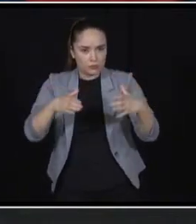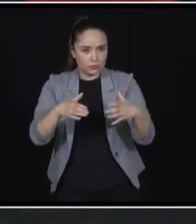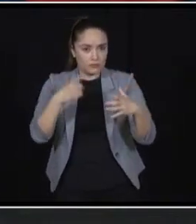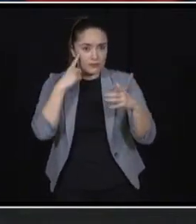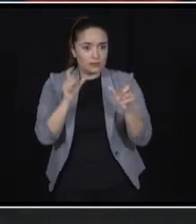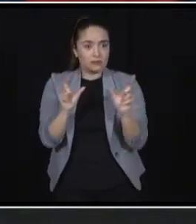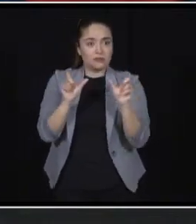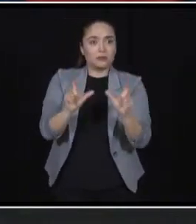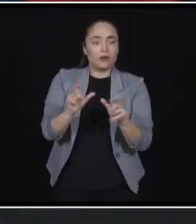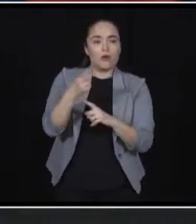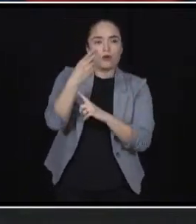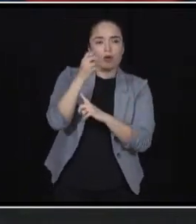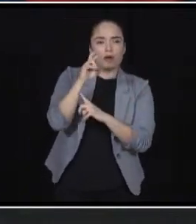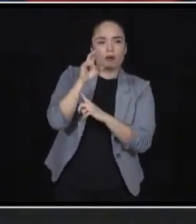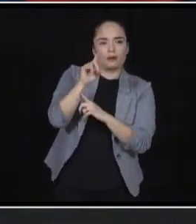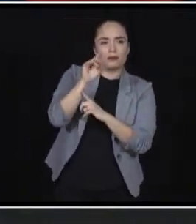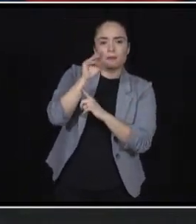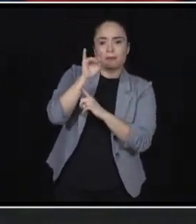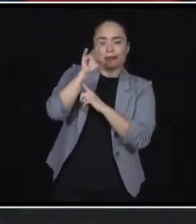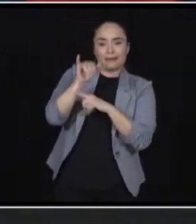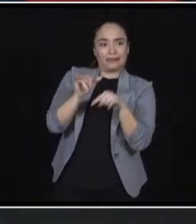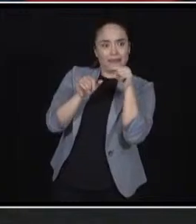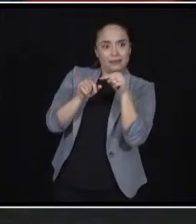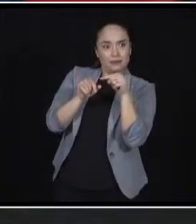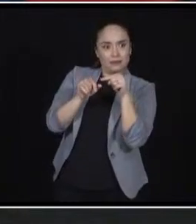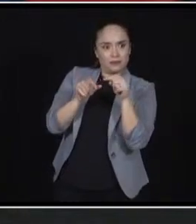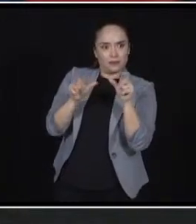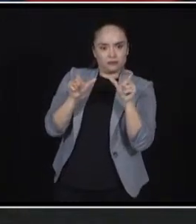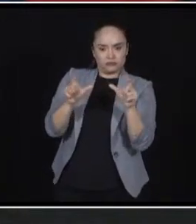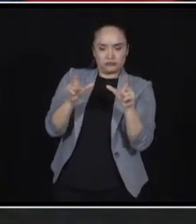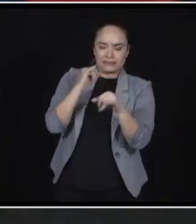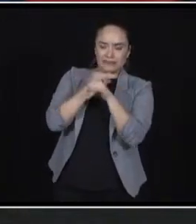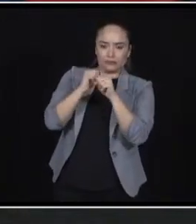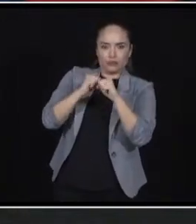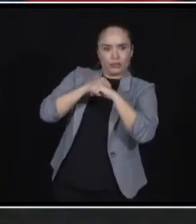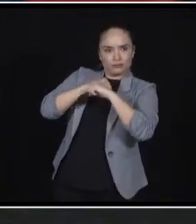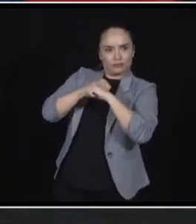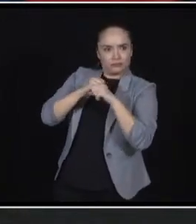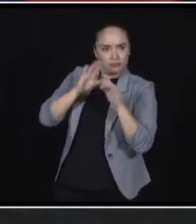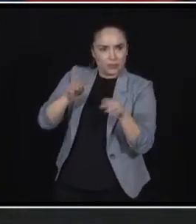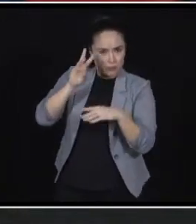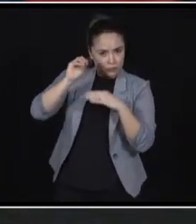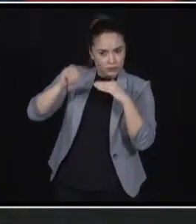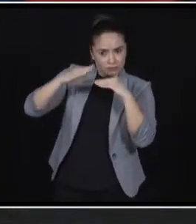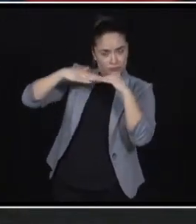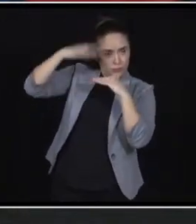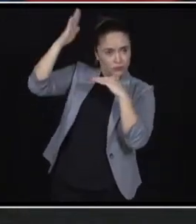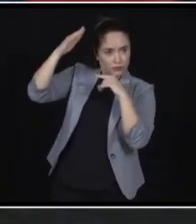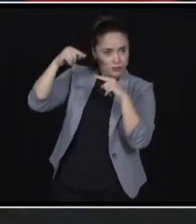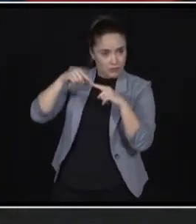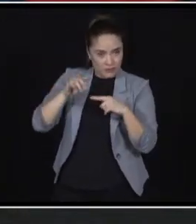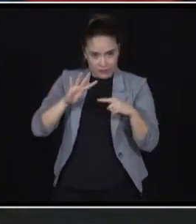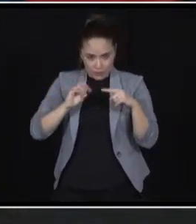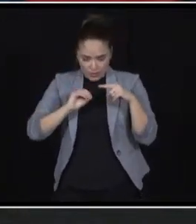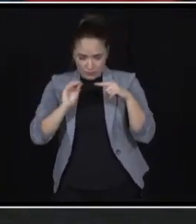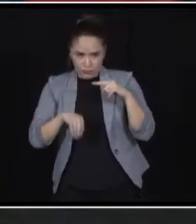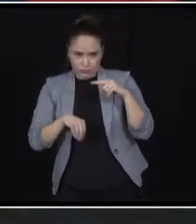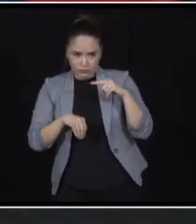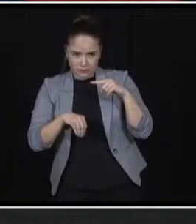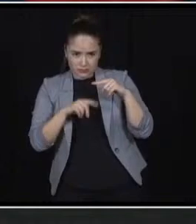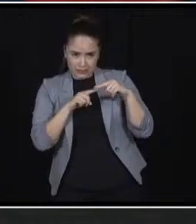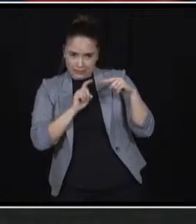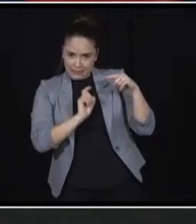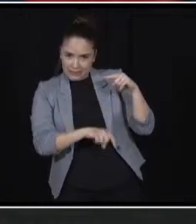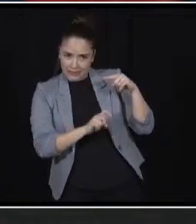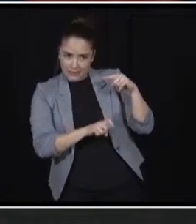immunity was something around the lines of 60% or 70% of the population. So 40% would be quite below that threshold. So